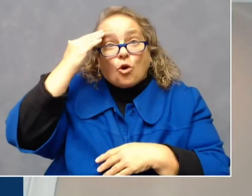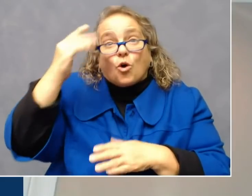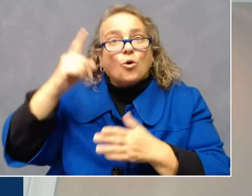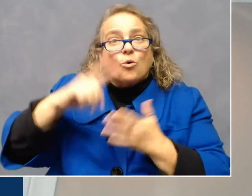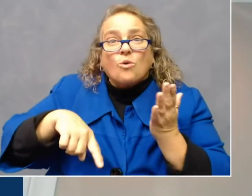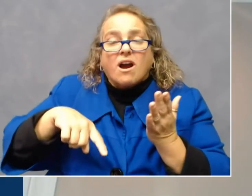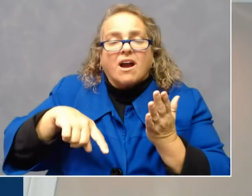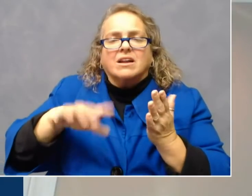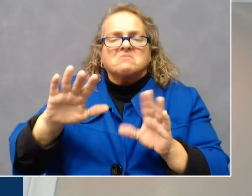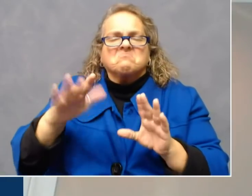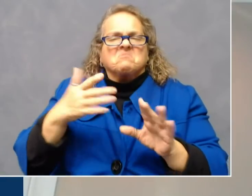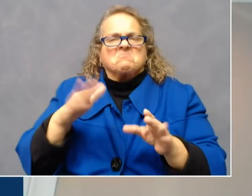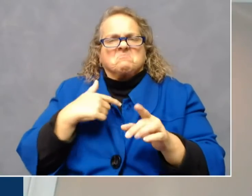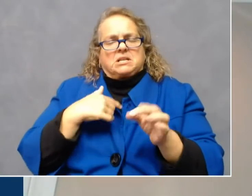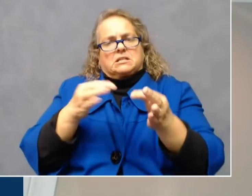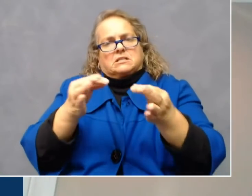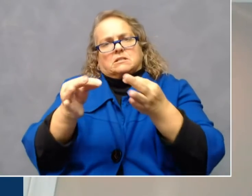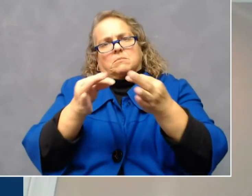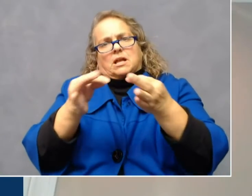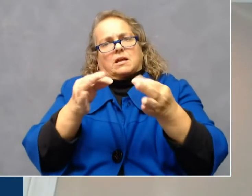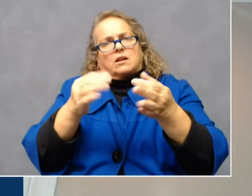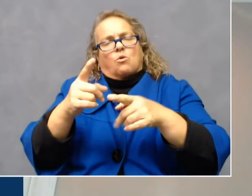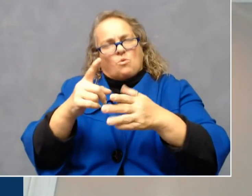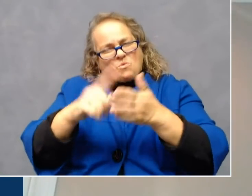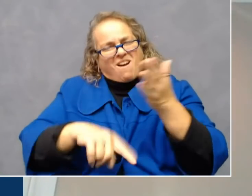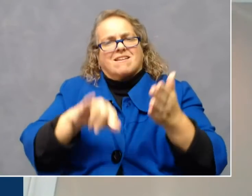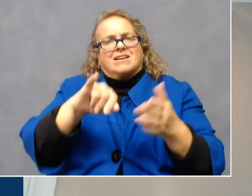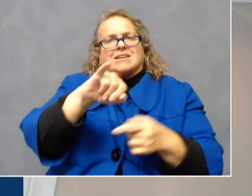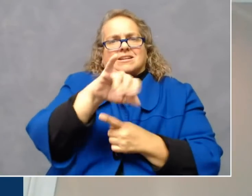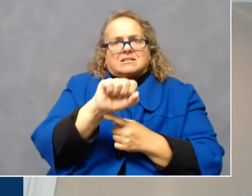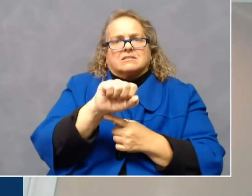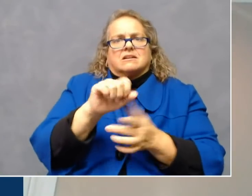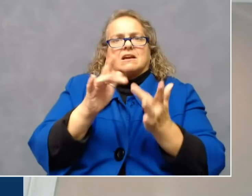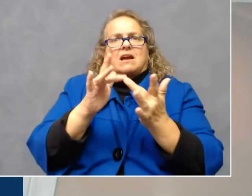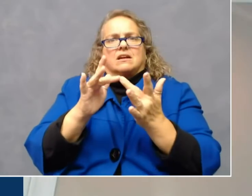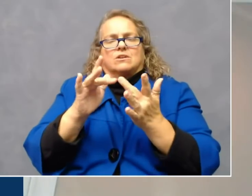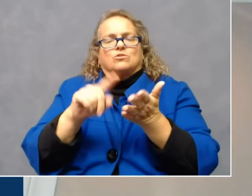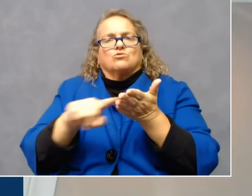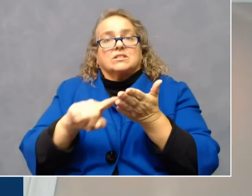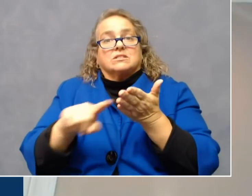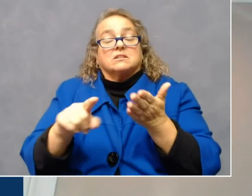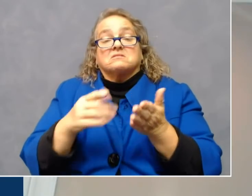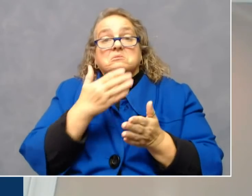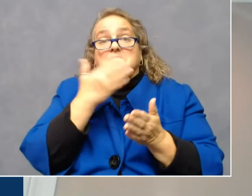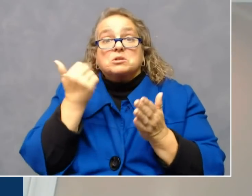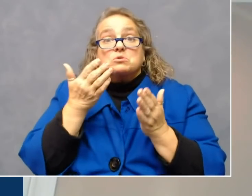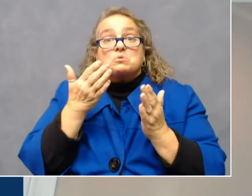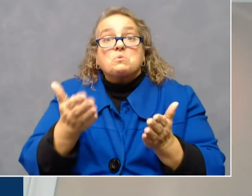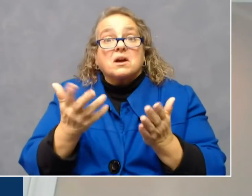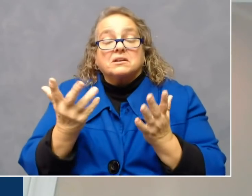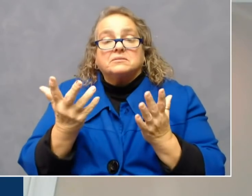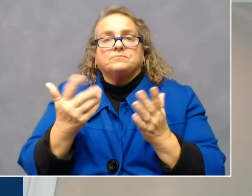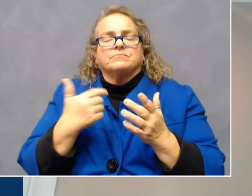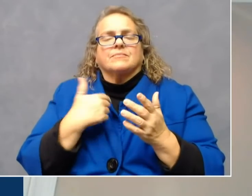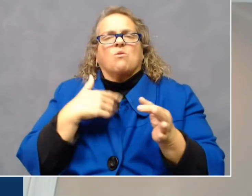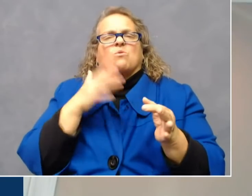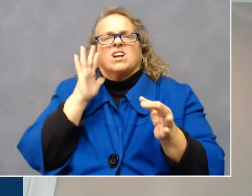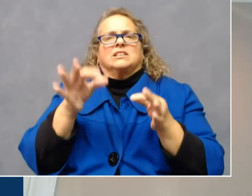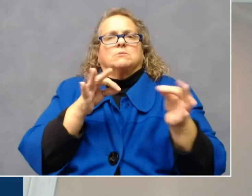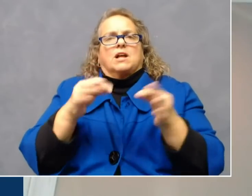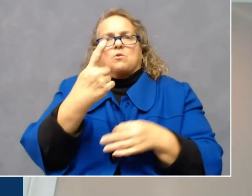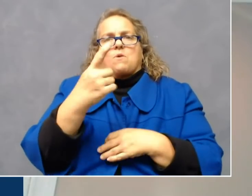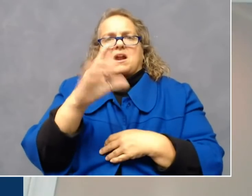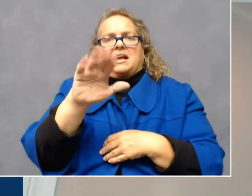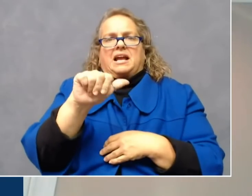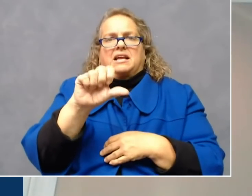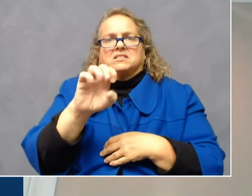minute on that topic. And probably the best way to do that is just walk through a case. So essentially